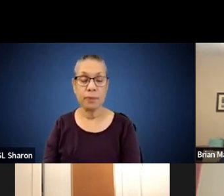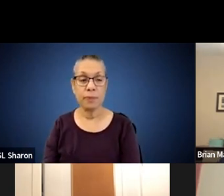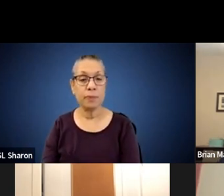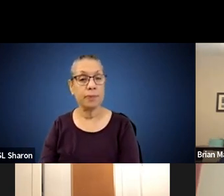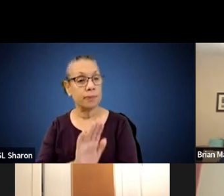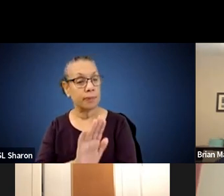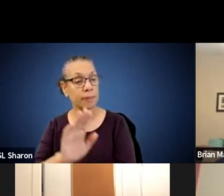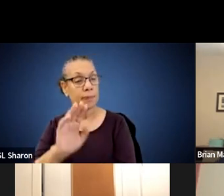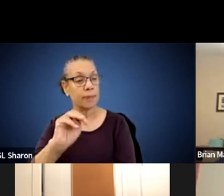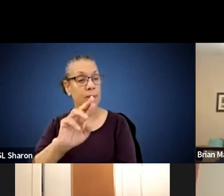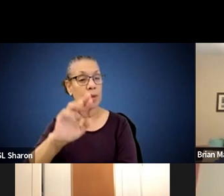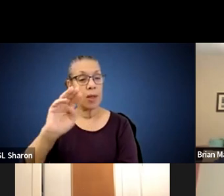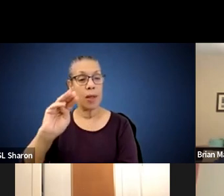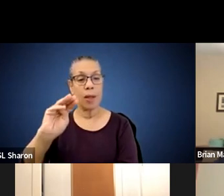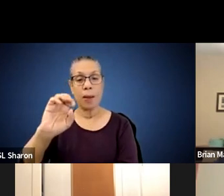Mr meta